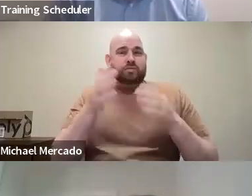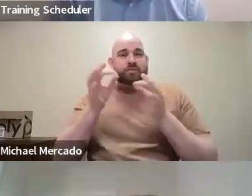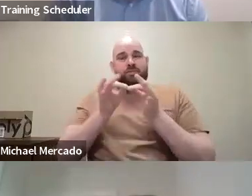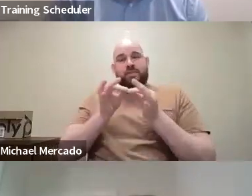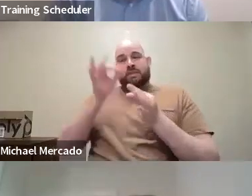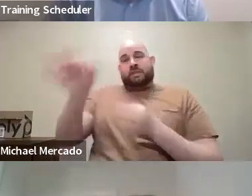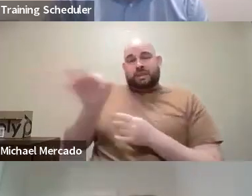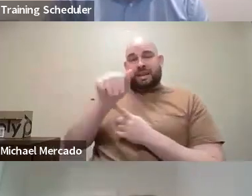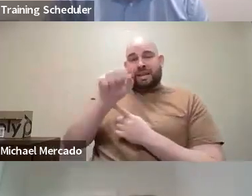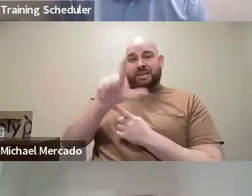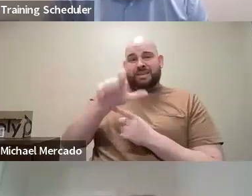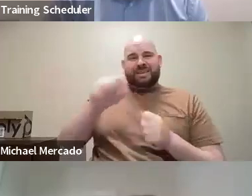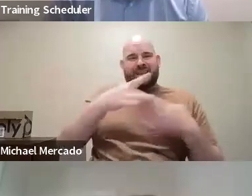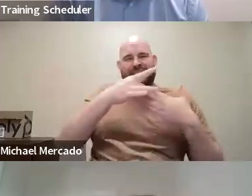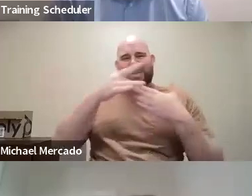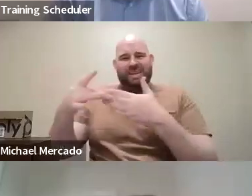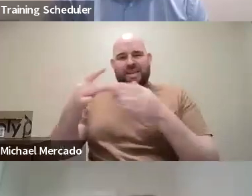the access early on.